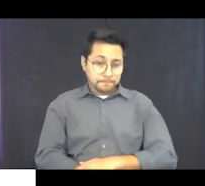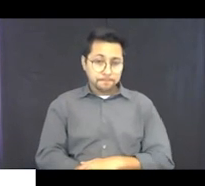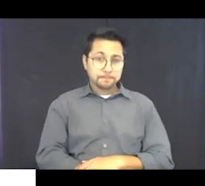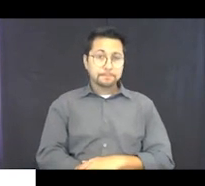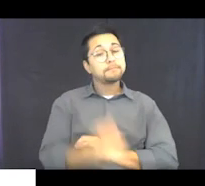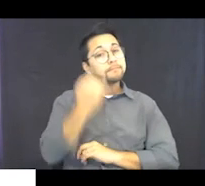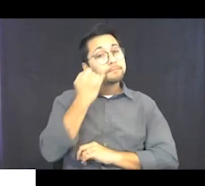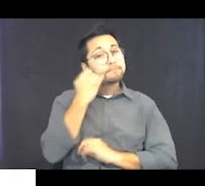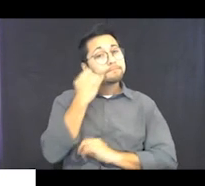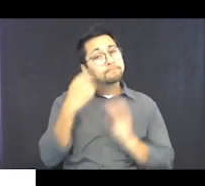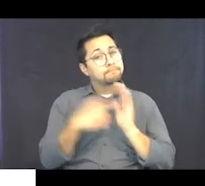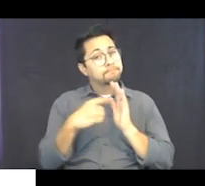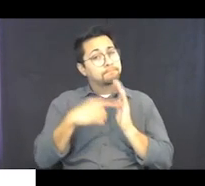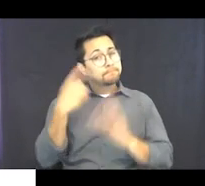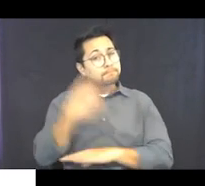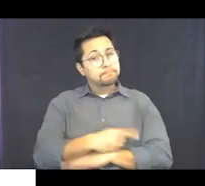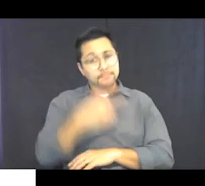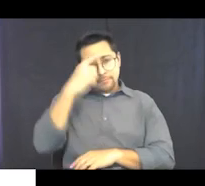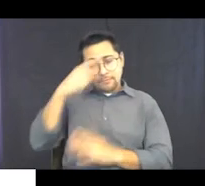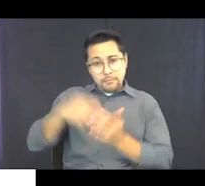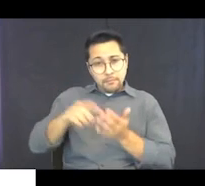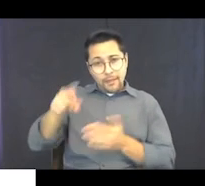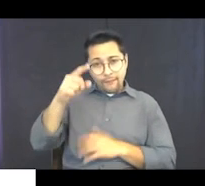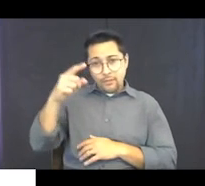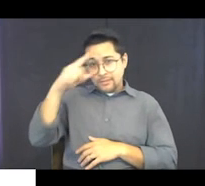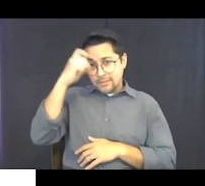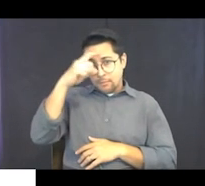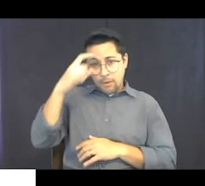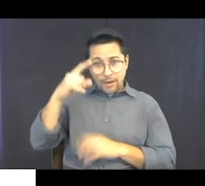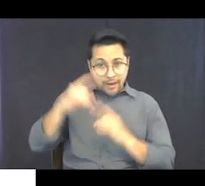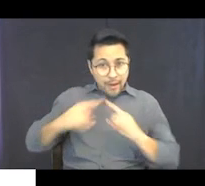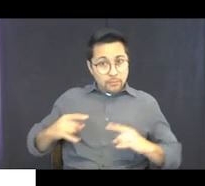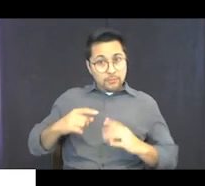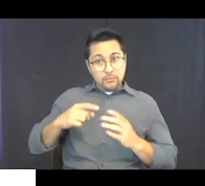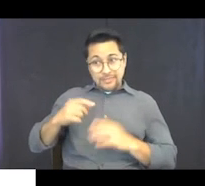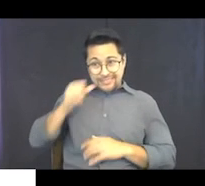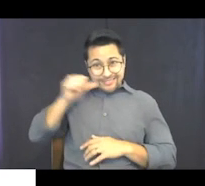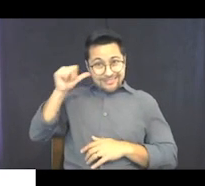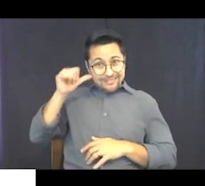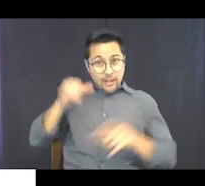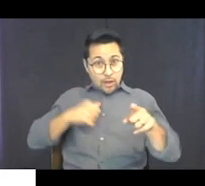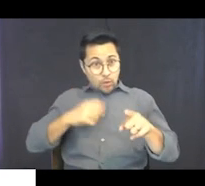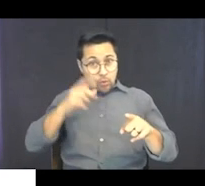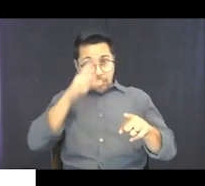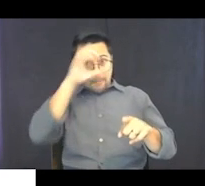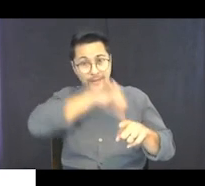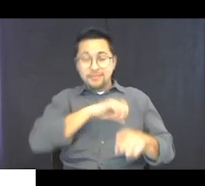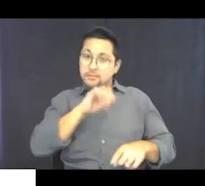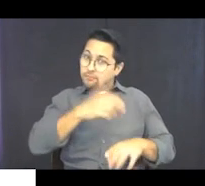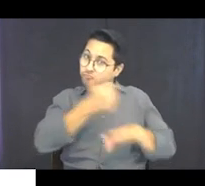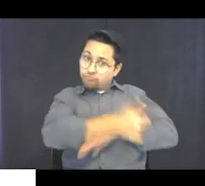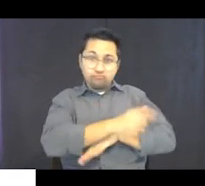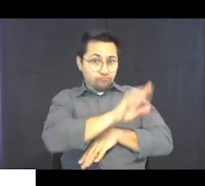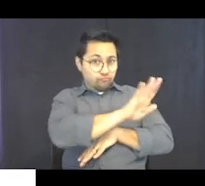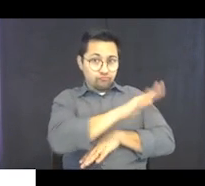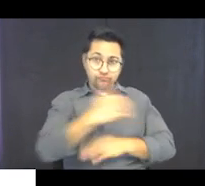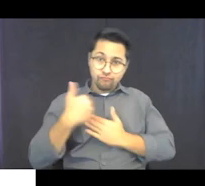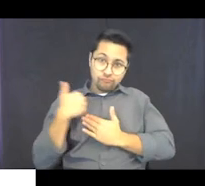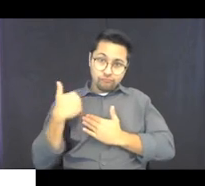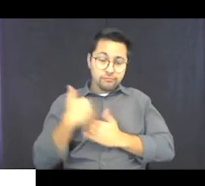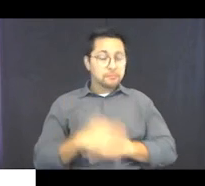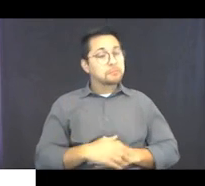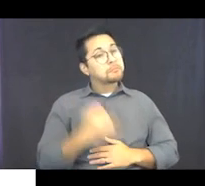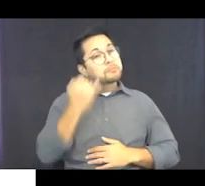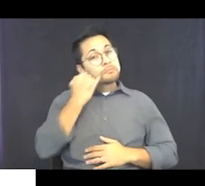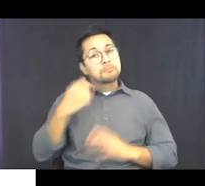If the deadline to pay for summer camp was yesterday and you missed it, that's on you. If you missed the deadline for